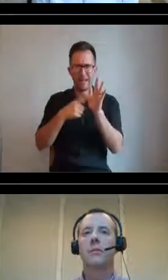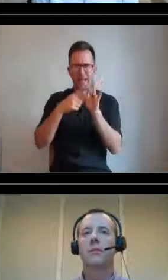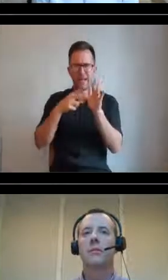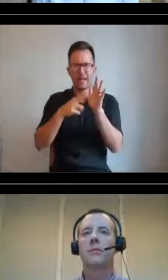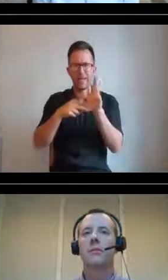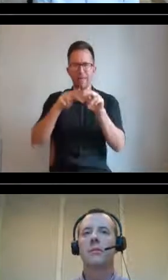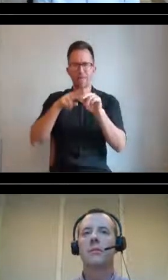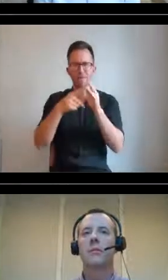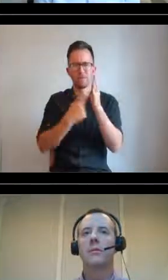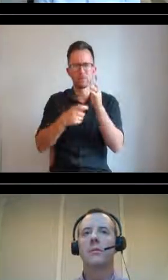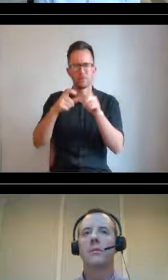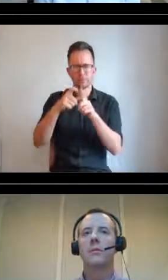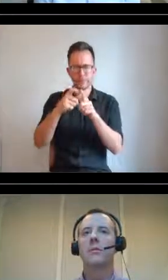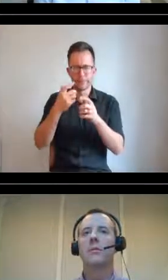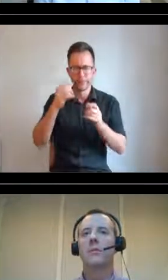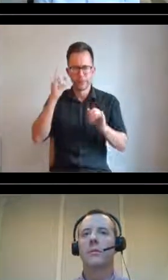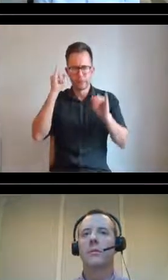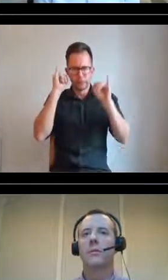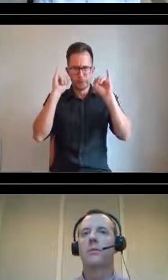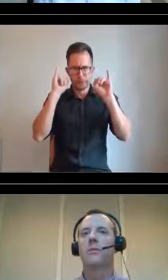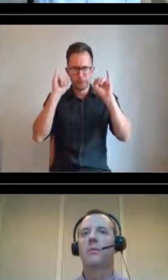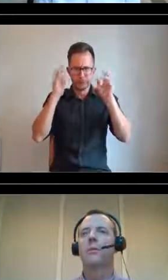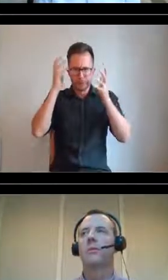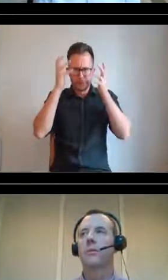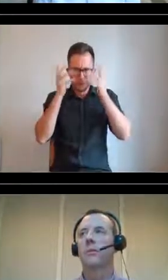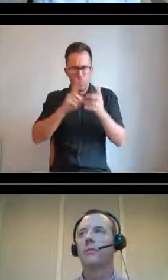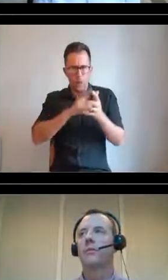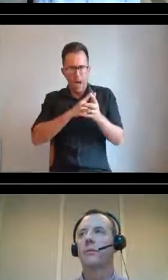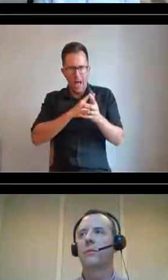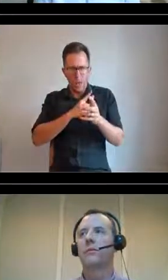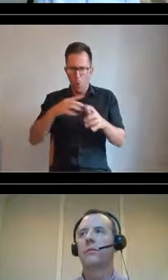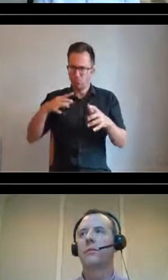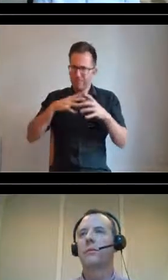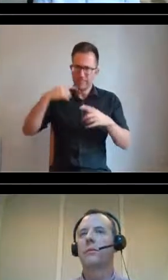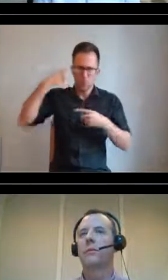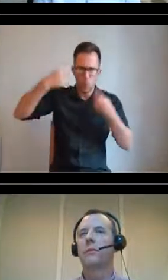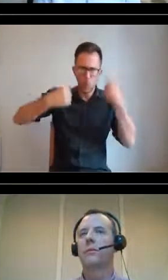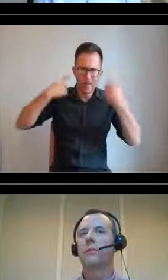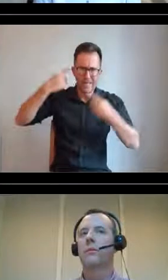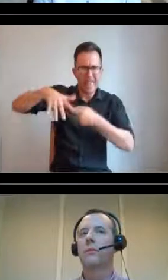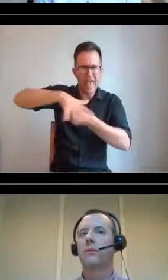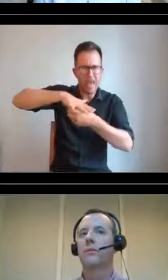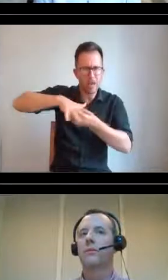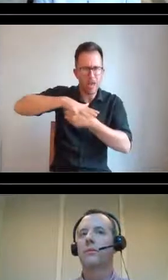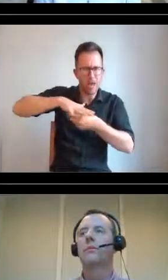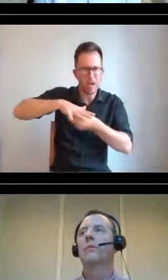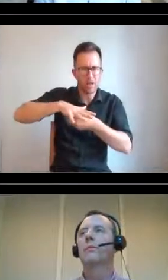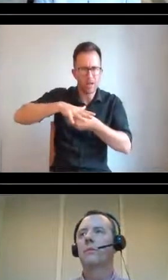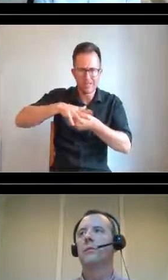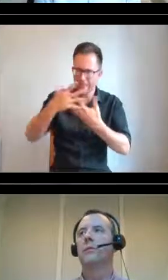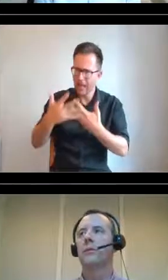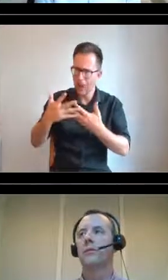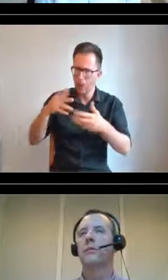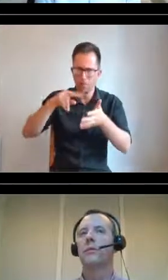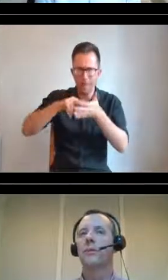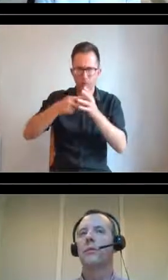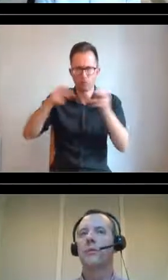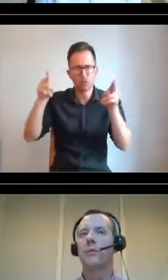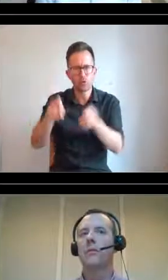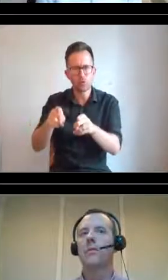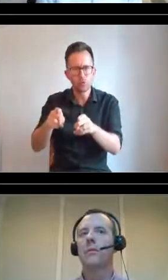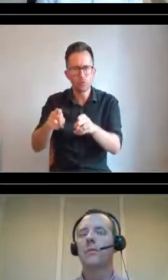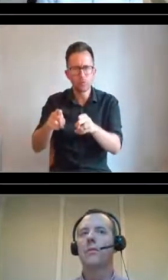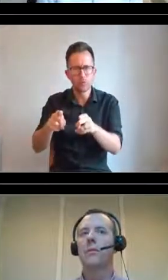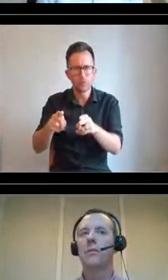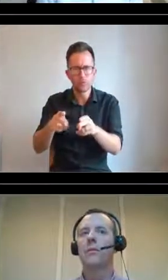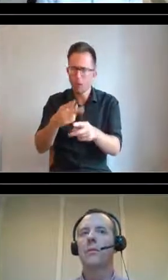level of noise, vibration and air quality. Steve, perhaps you can pick this up. What mitigation is in place in construction and